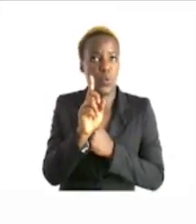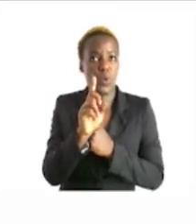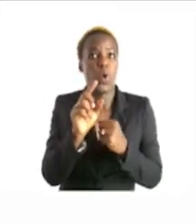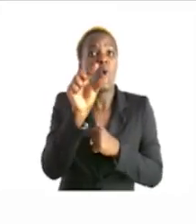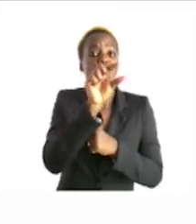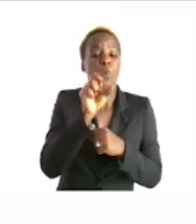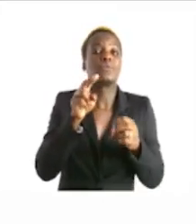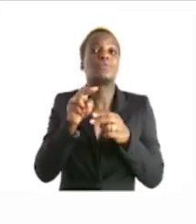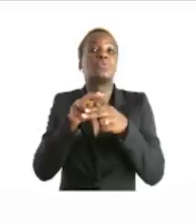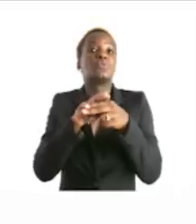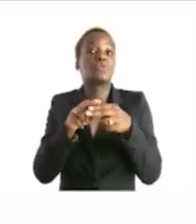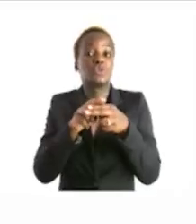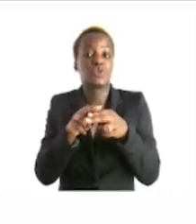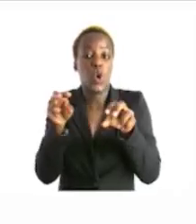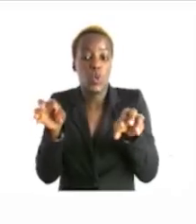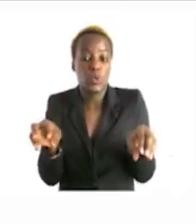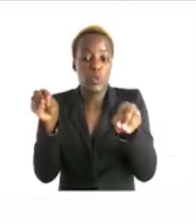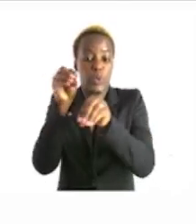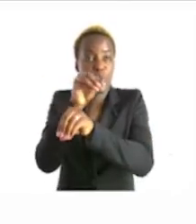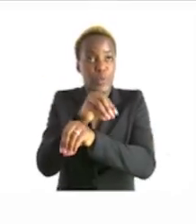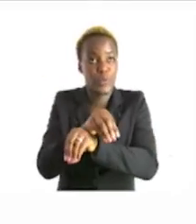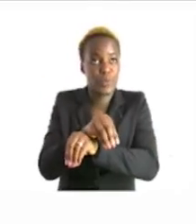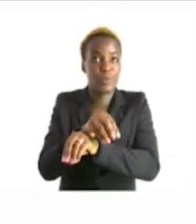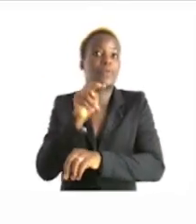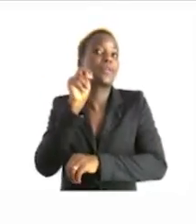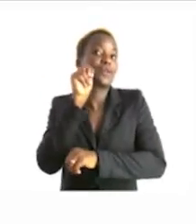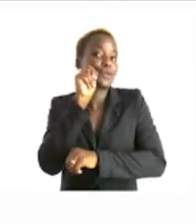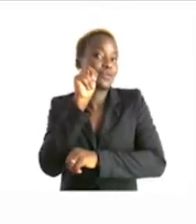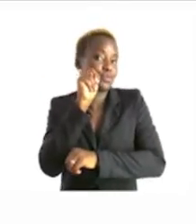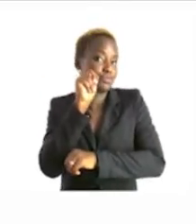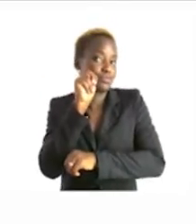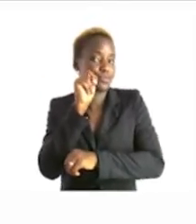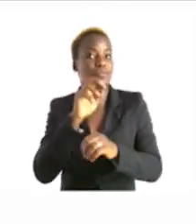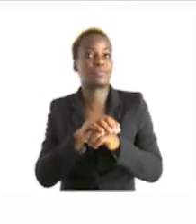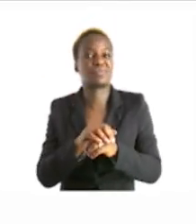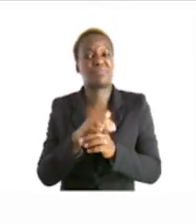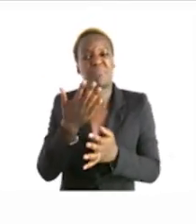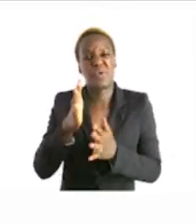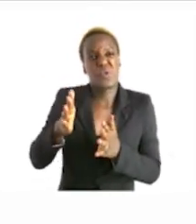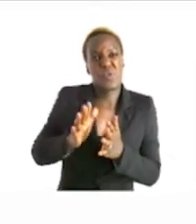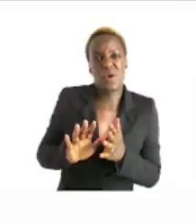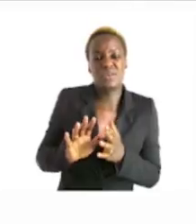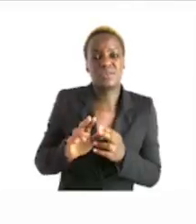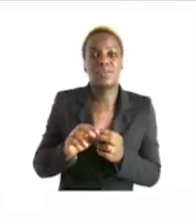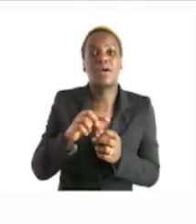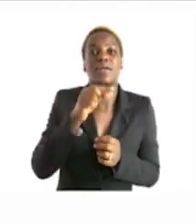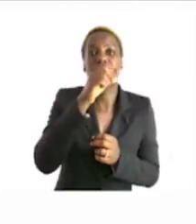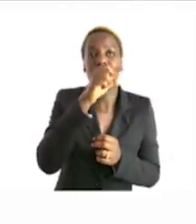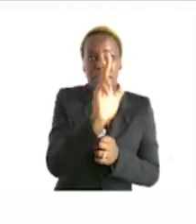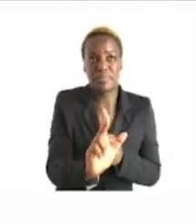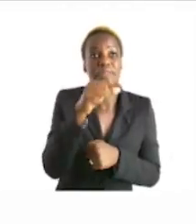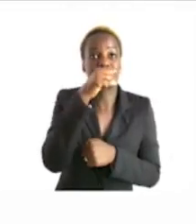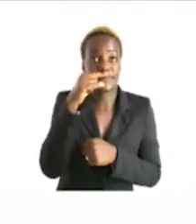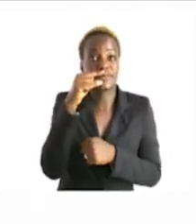use to replace the nouns with for example if you don't want to use the person's name you use a